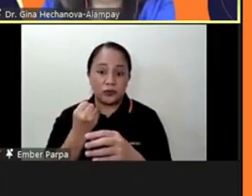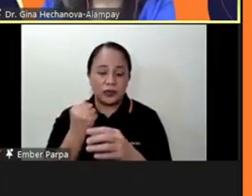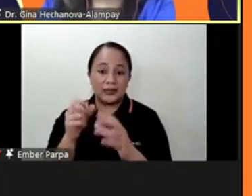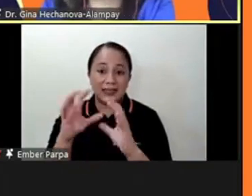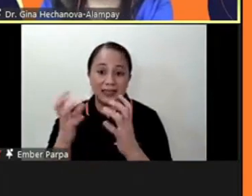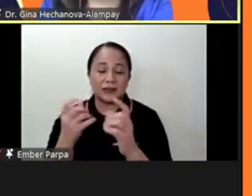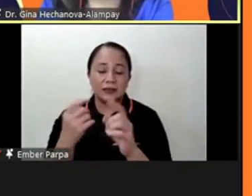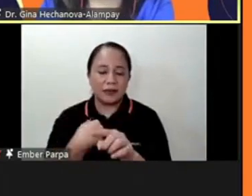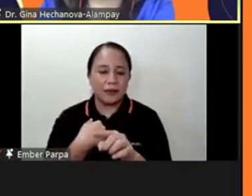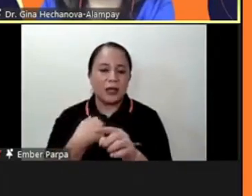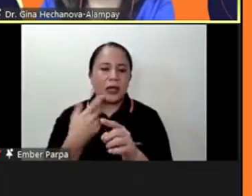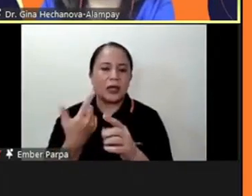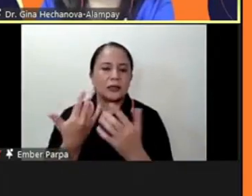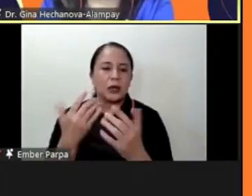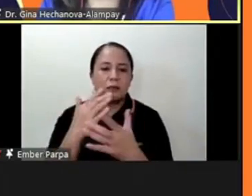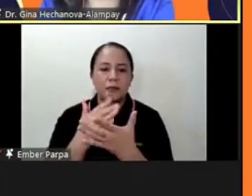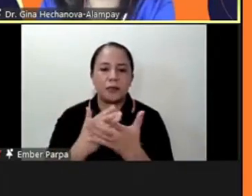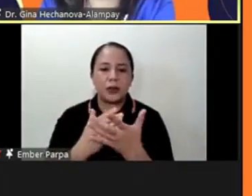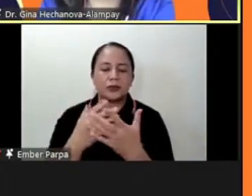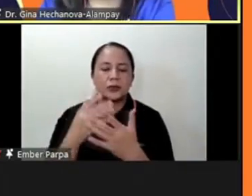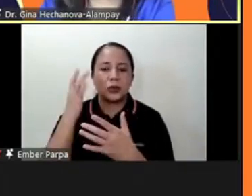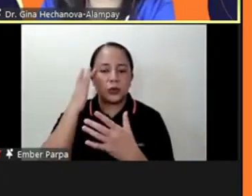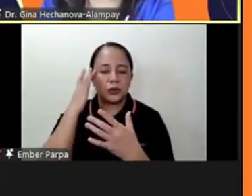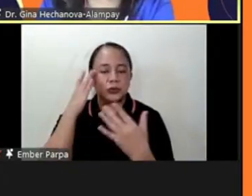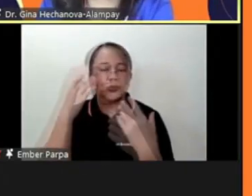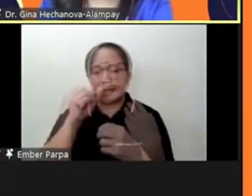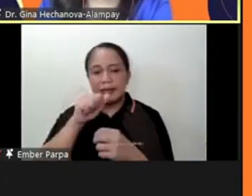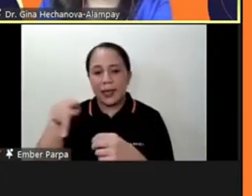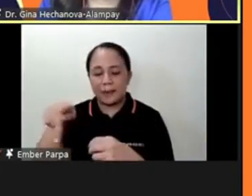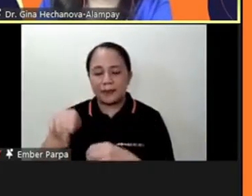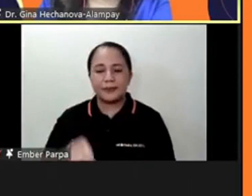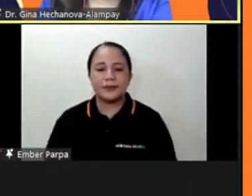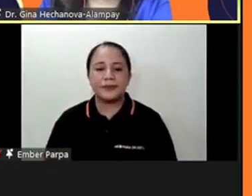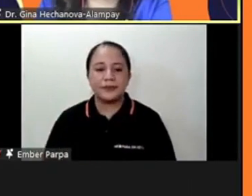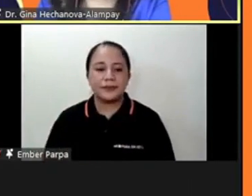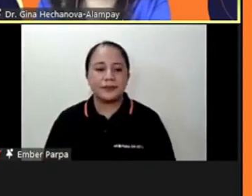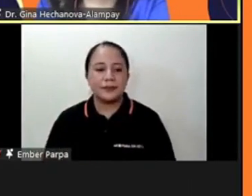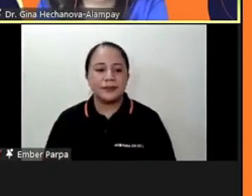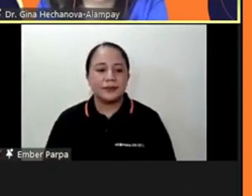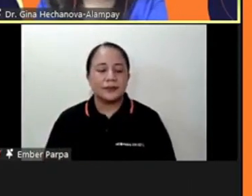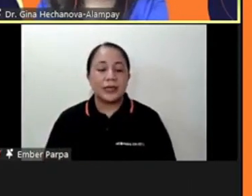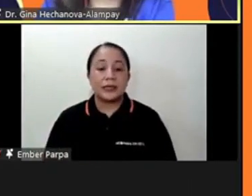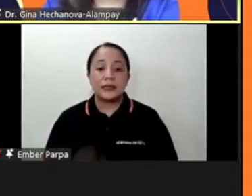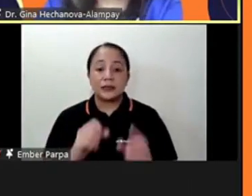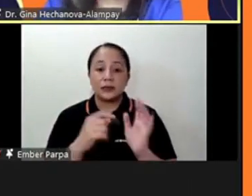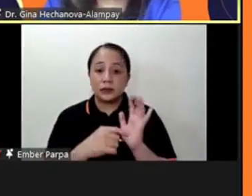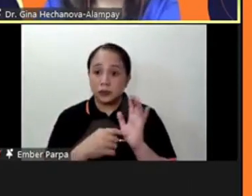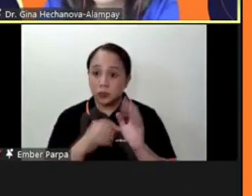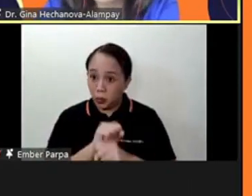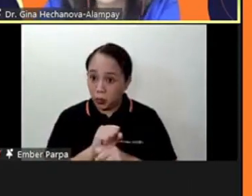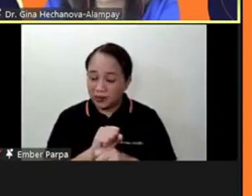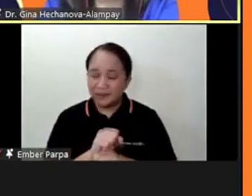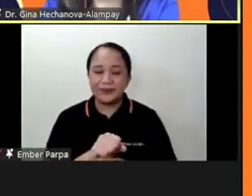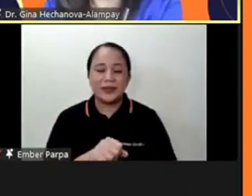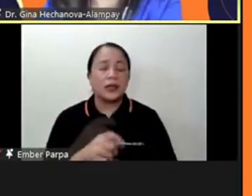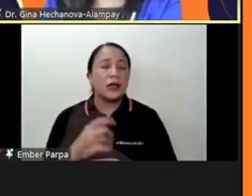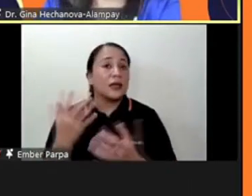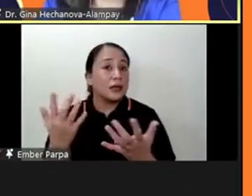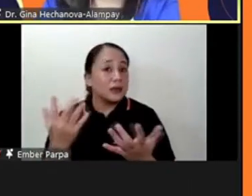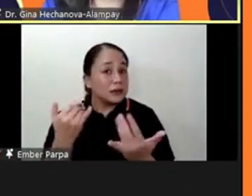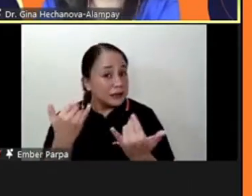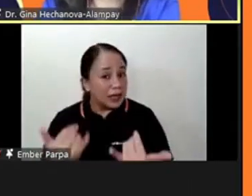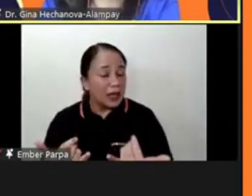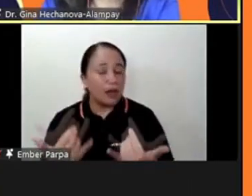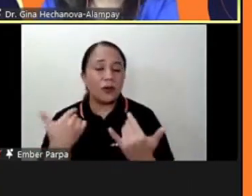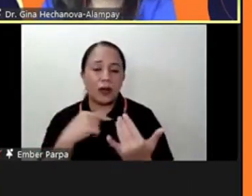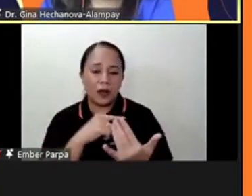And now it's part of the Lusog Isip app. And does it work? Well, so far,